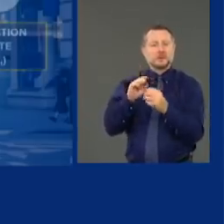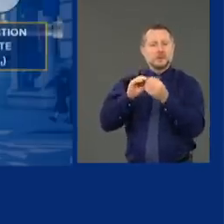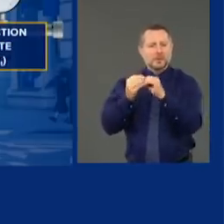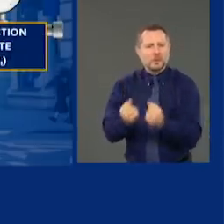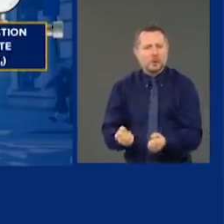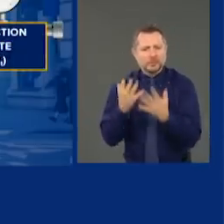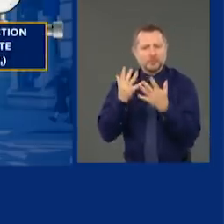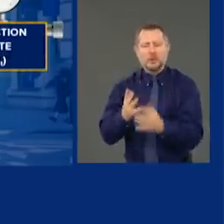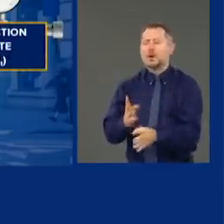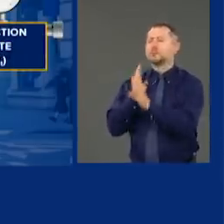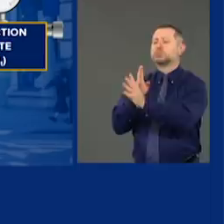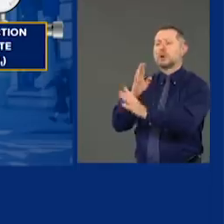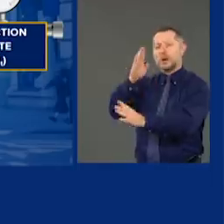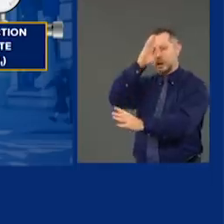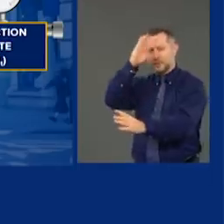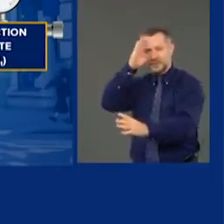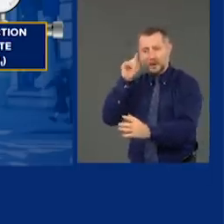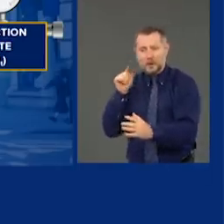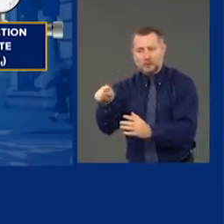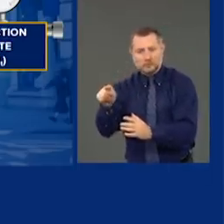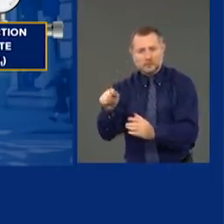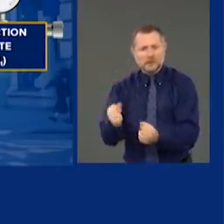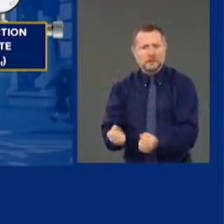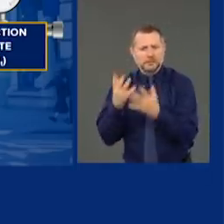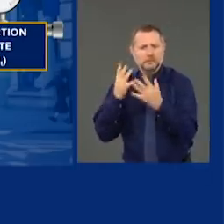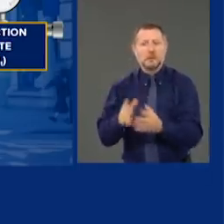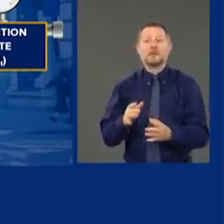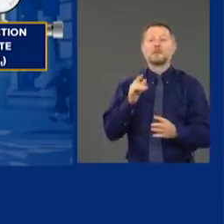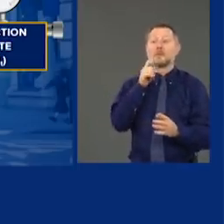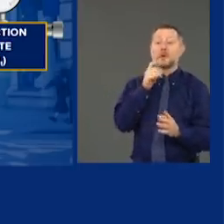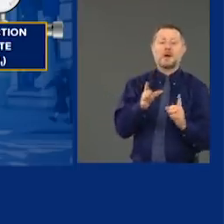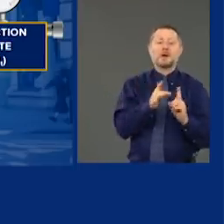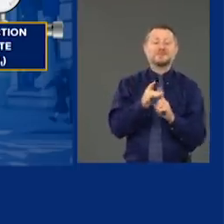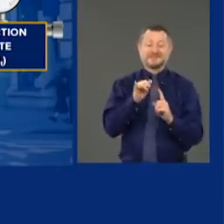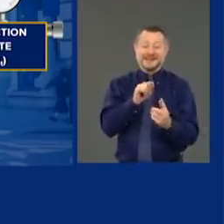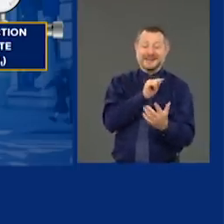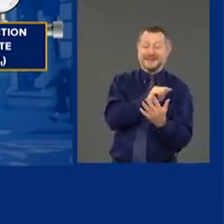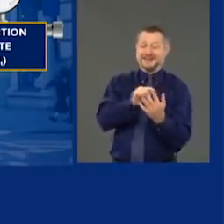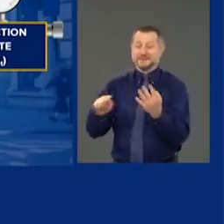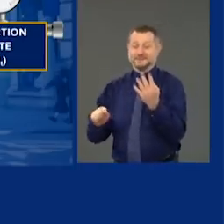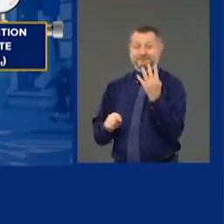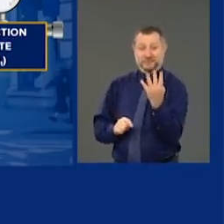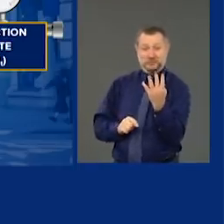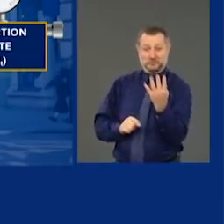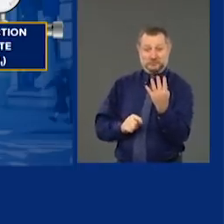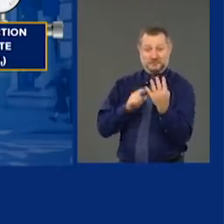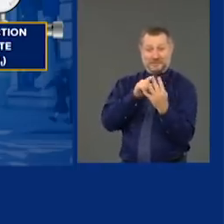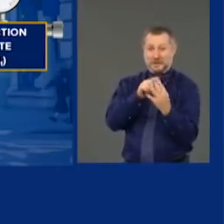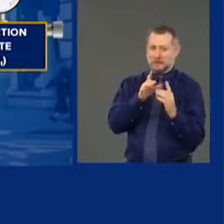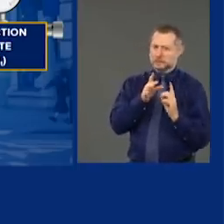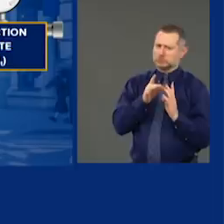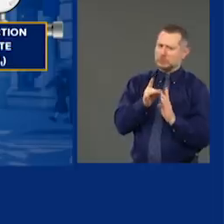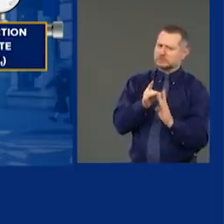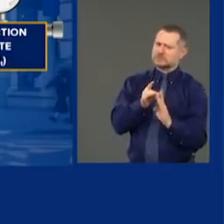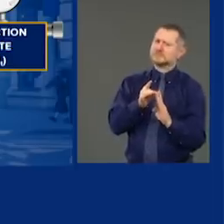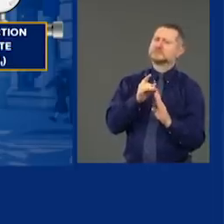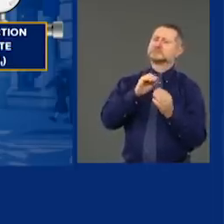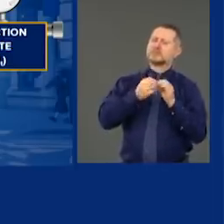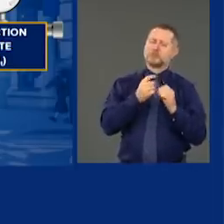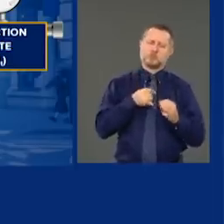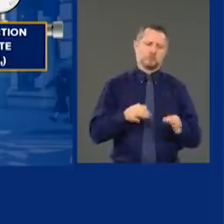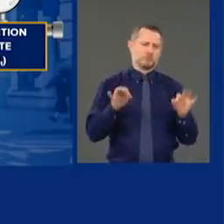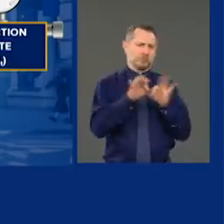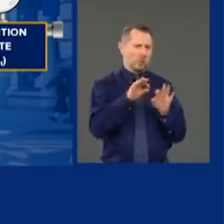rate, watch the infection rate, which is the seminal factor, rate